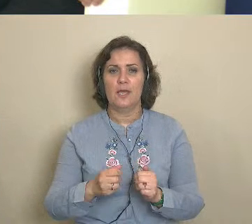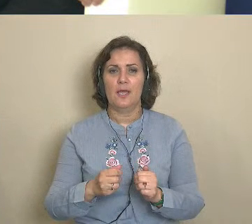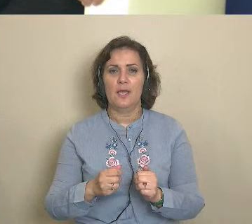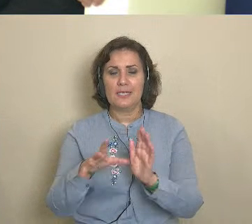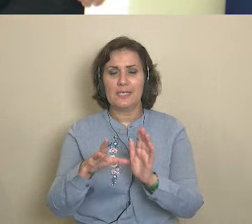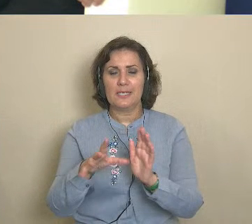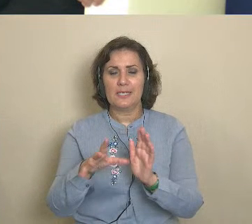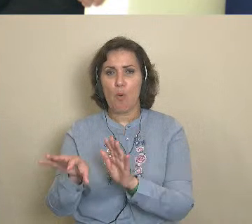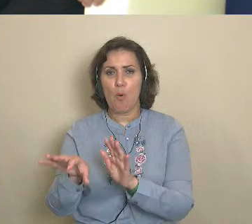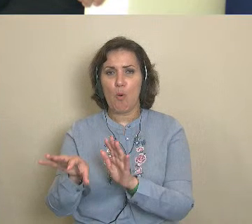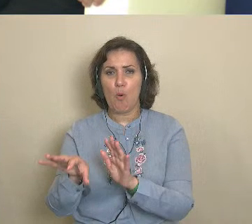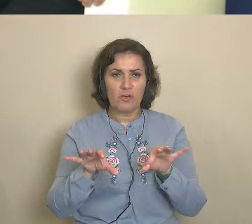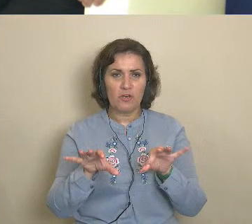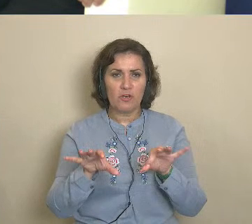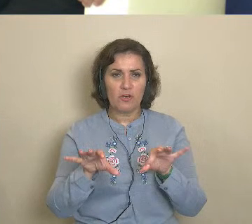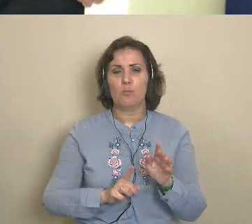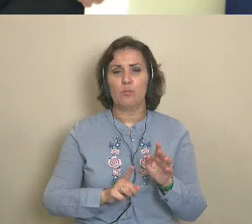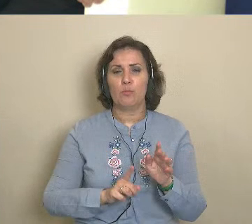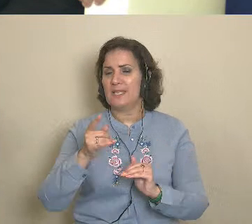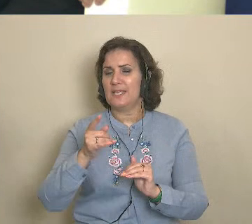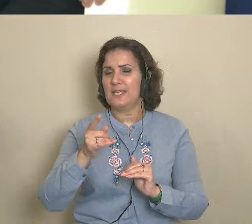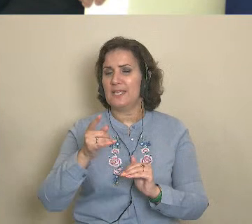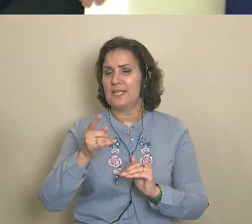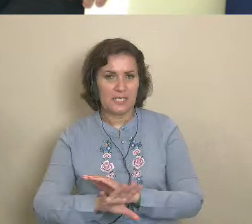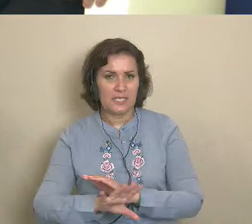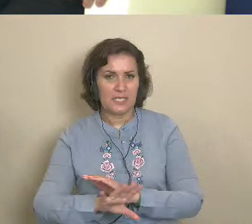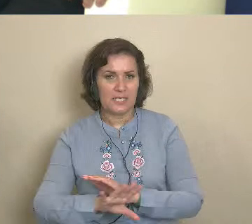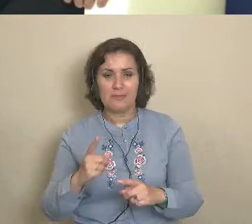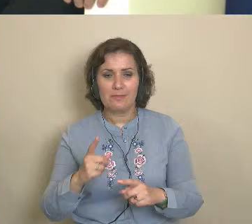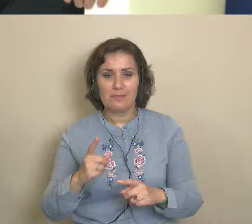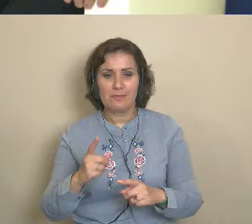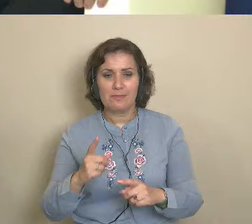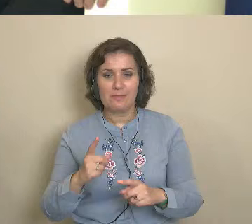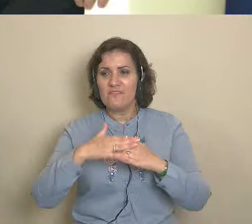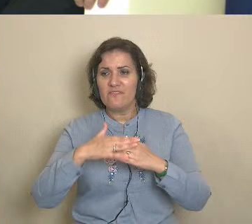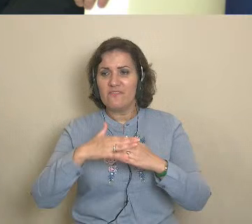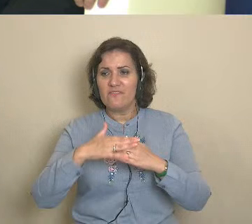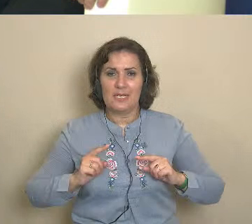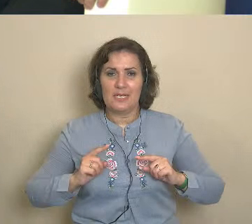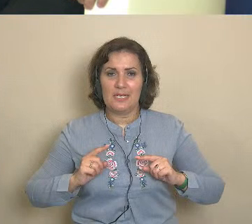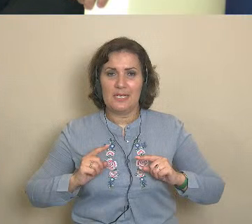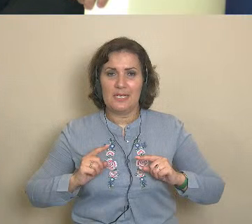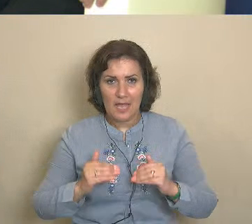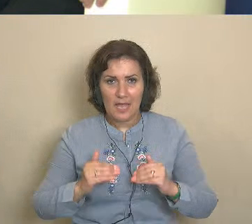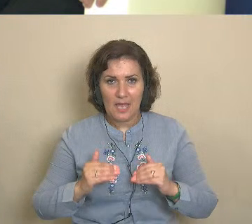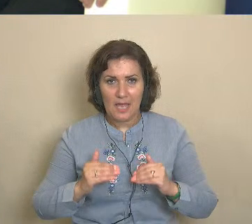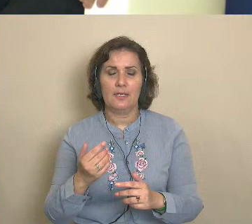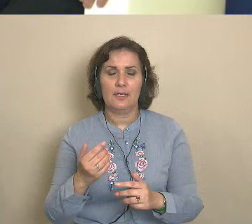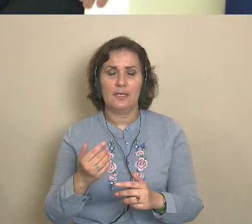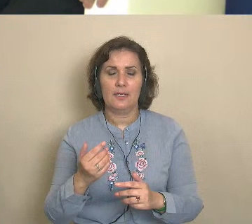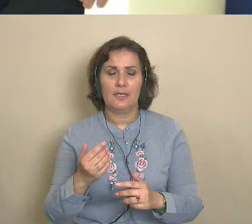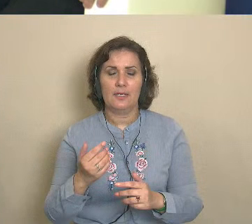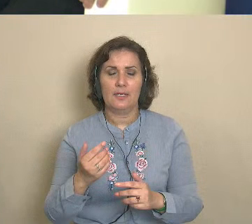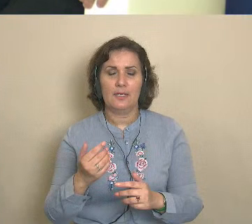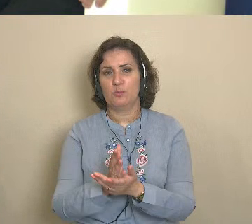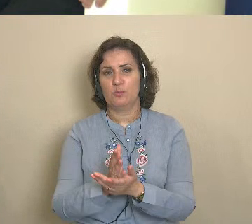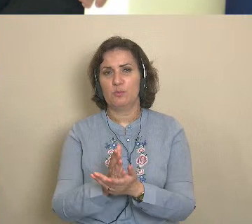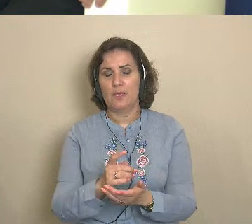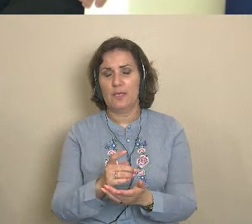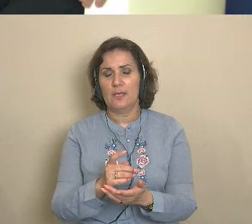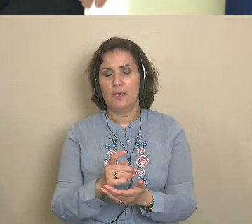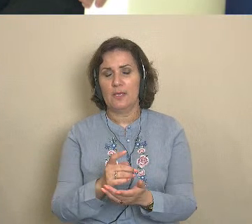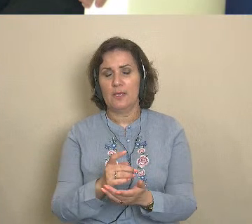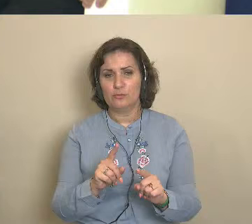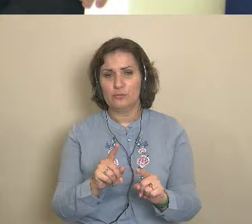positions are not filled, and the High Qualification Commission has not completed the selection process of judges, and they have